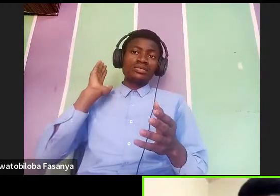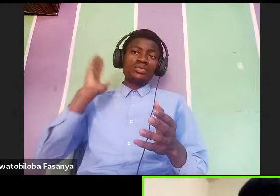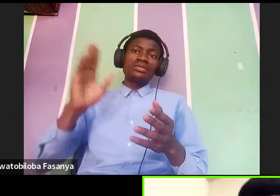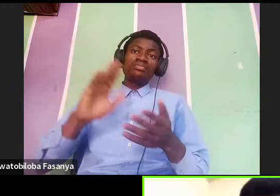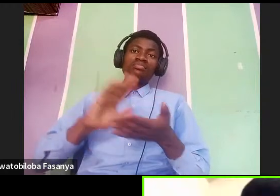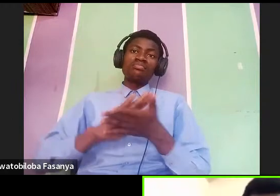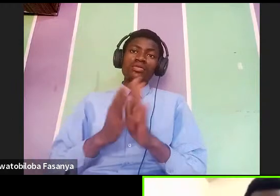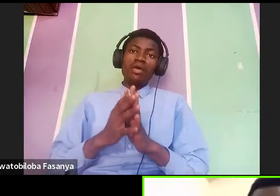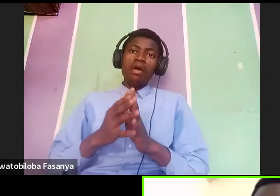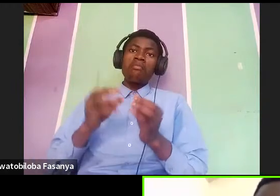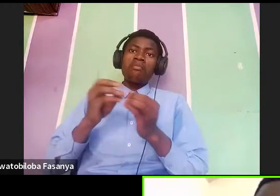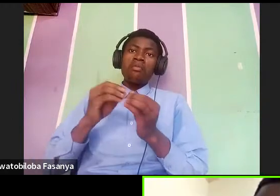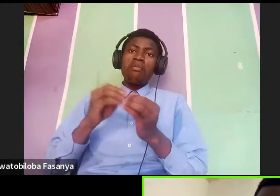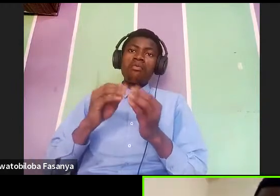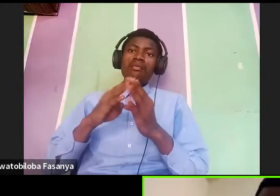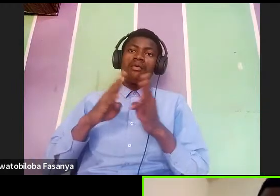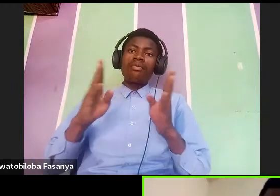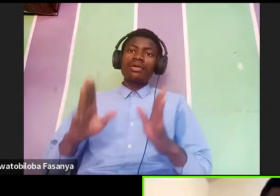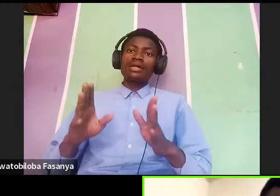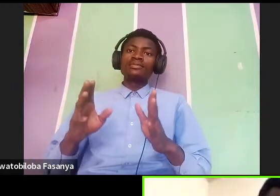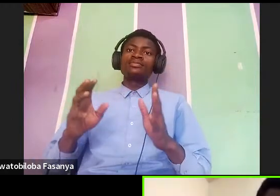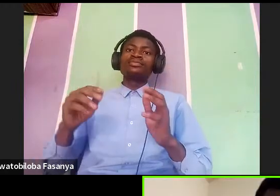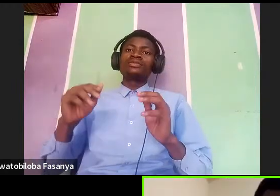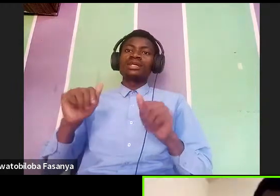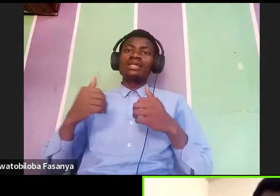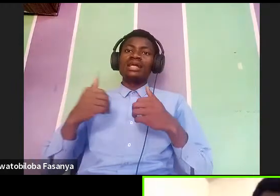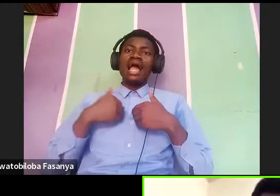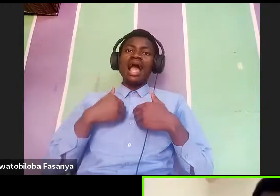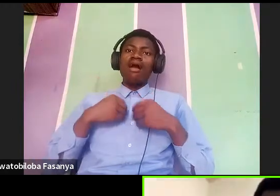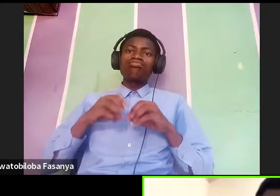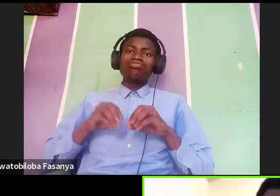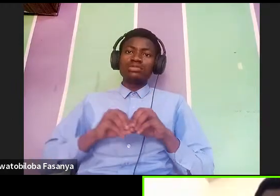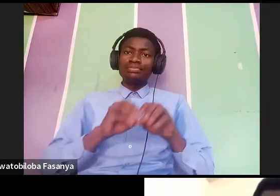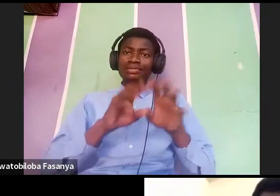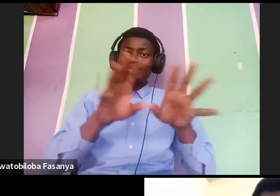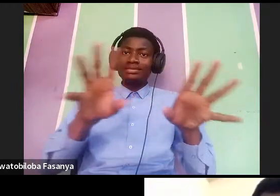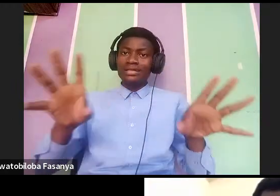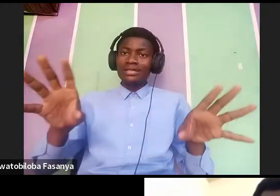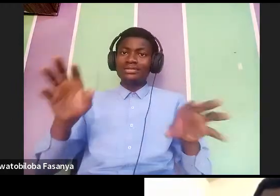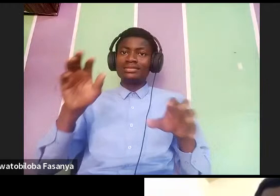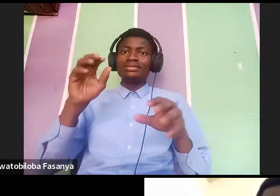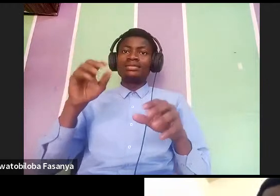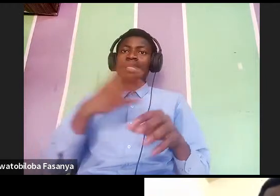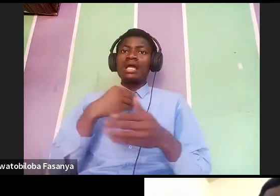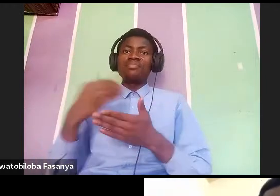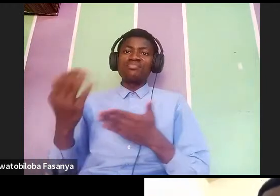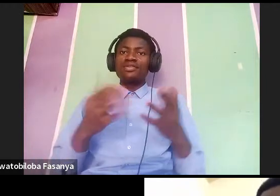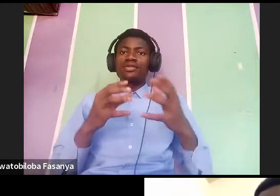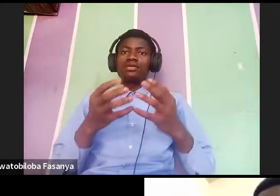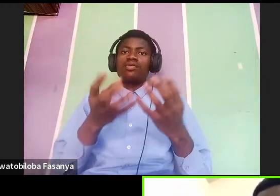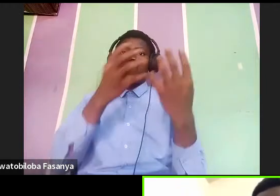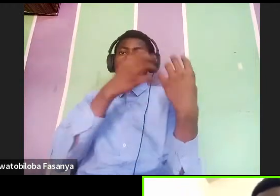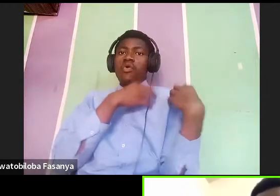spreading redness, and it can cause an overwhelming infection as well.